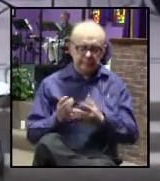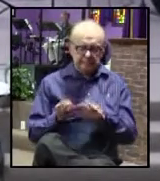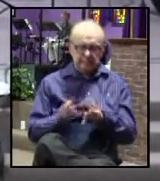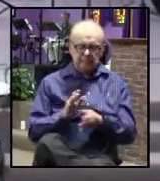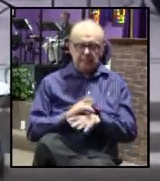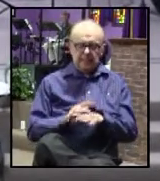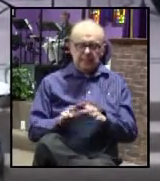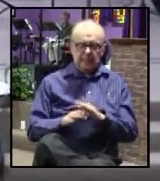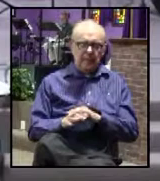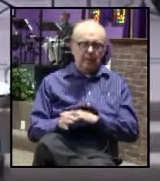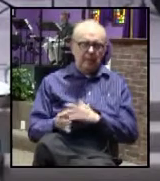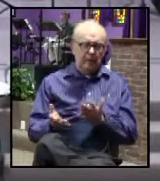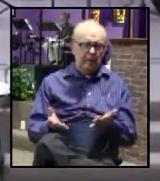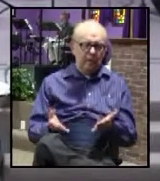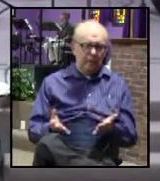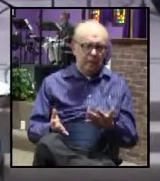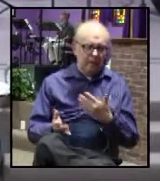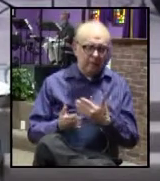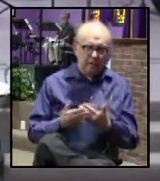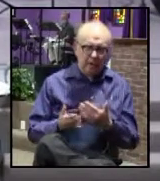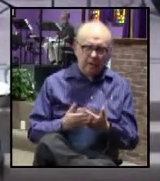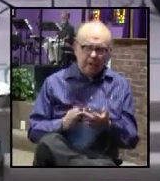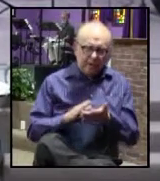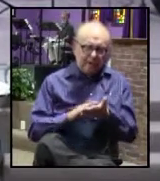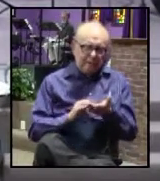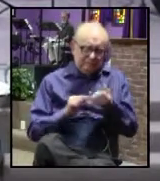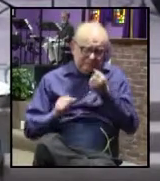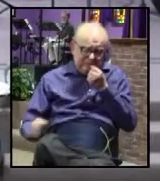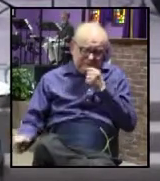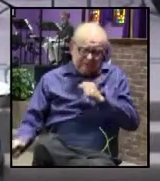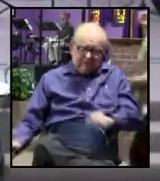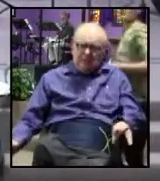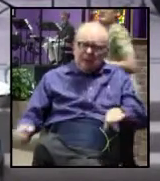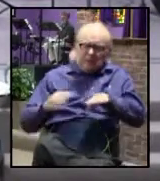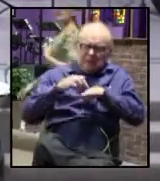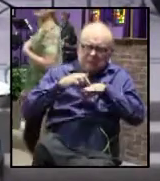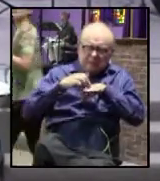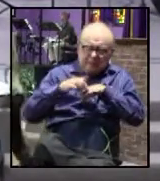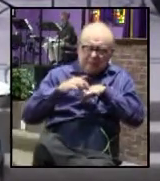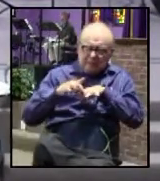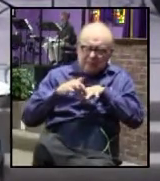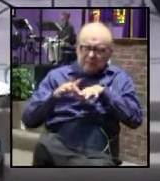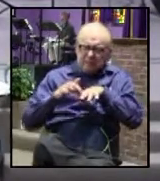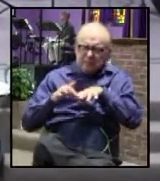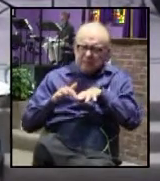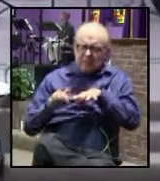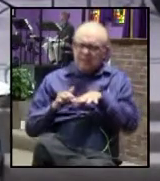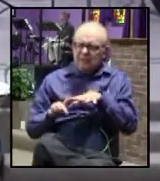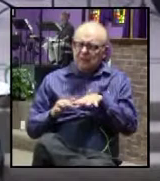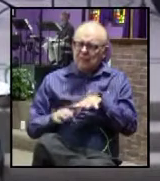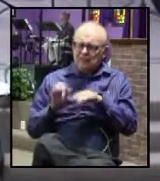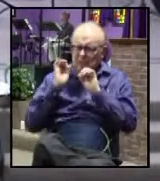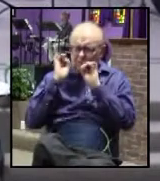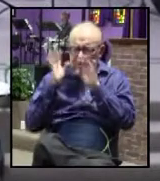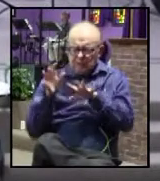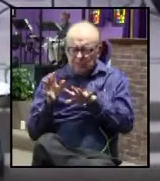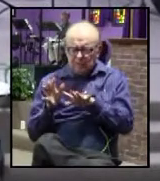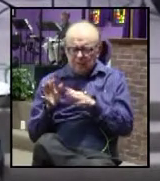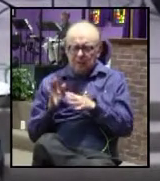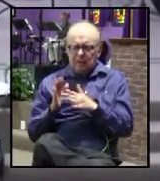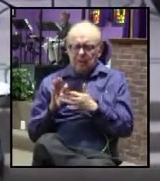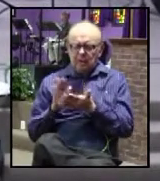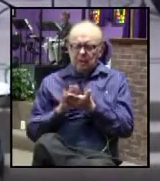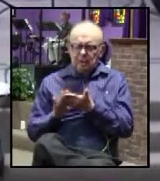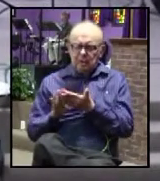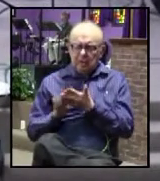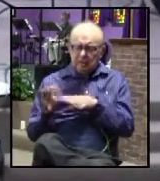and reach in there, that foot, and get in close and grind that dirt out. It was disgusting. And then I